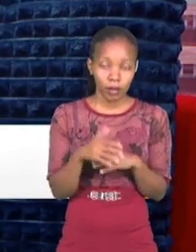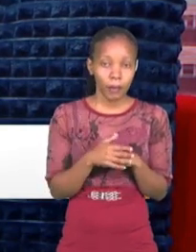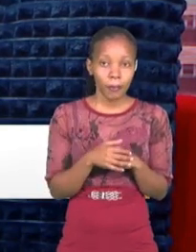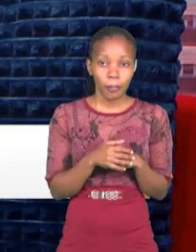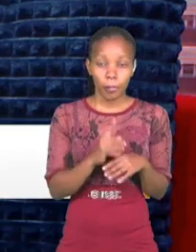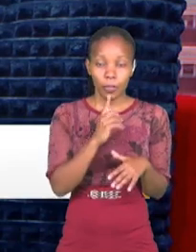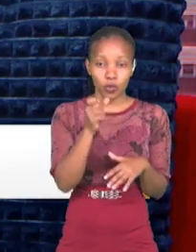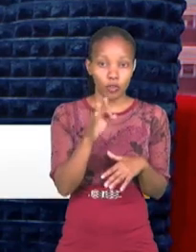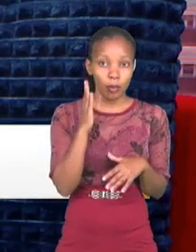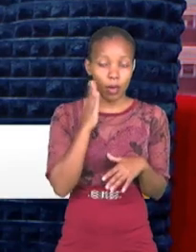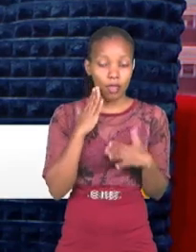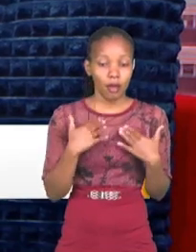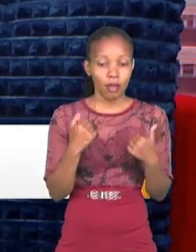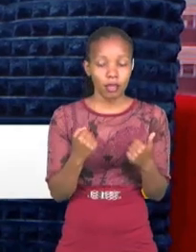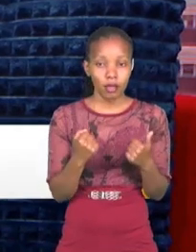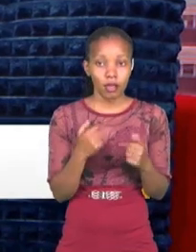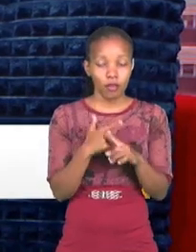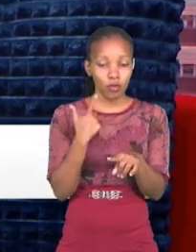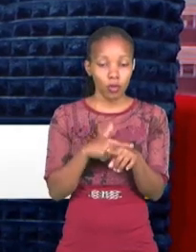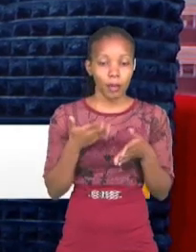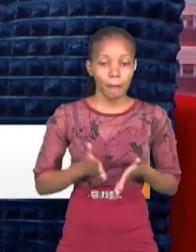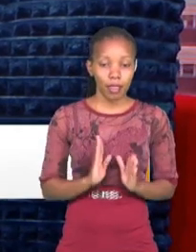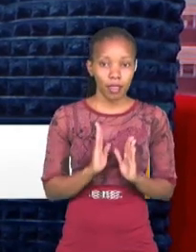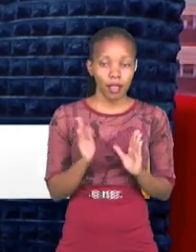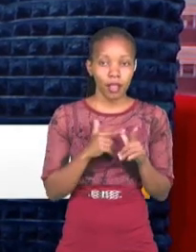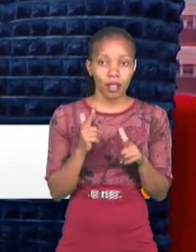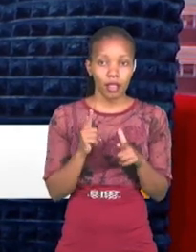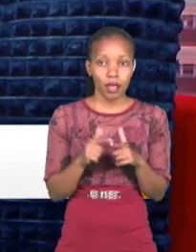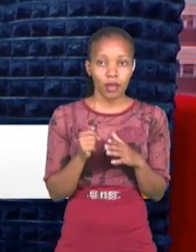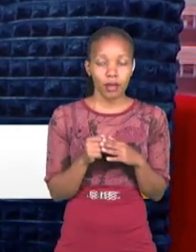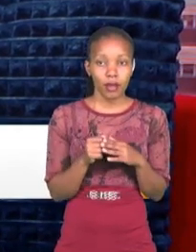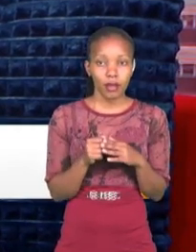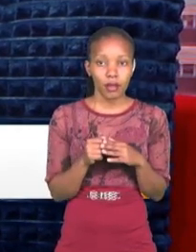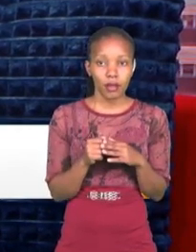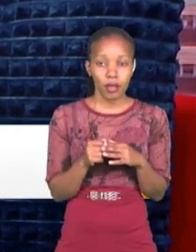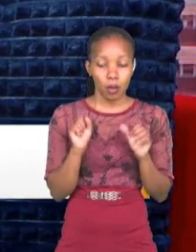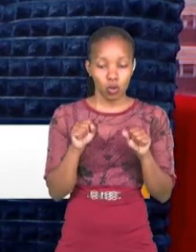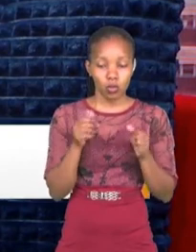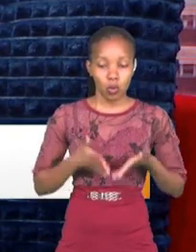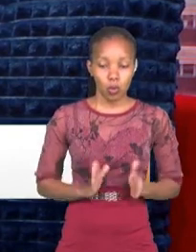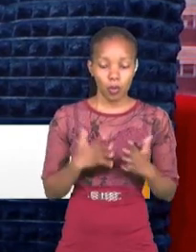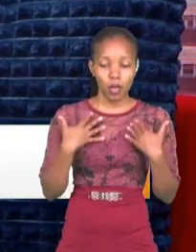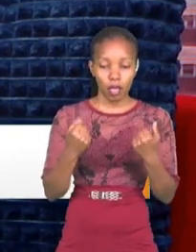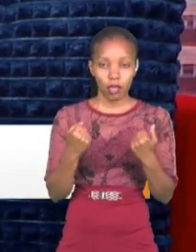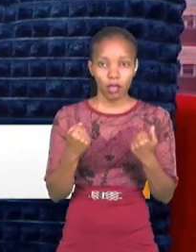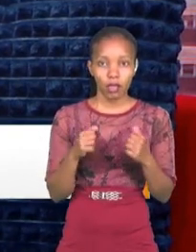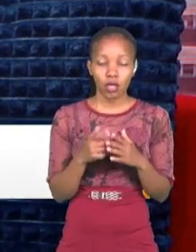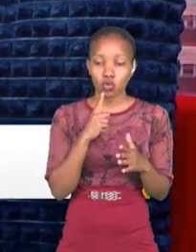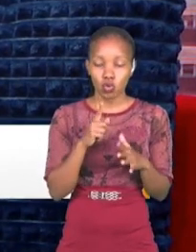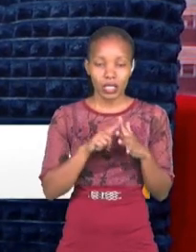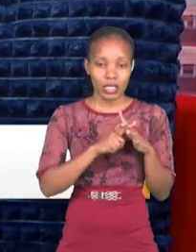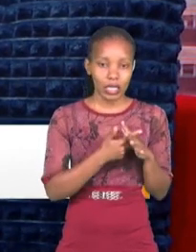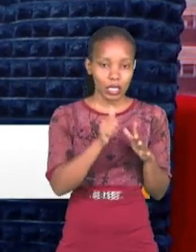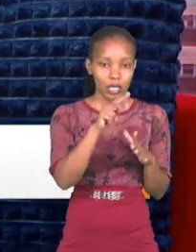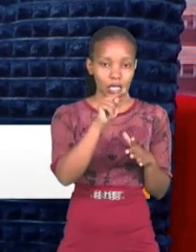childhood. So, if mother is healthy since birth, she can deliver a healthy baby. Yeah. So it starts from antenatal